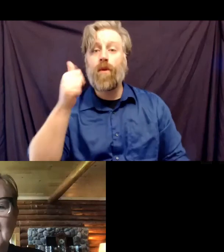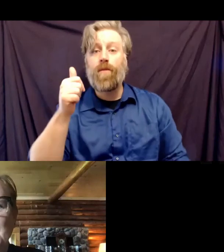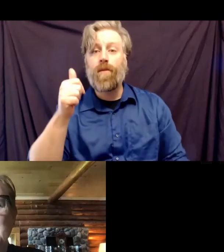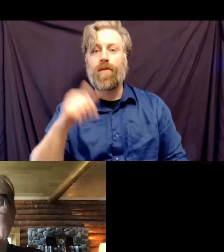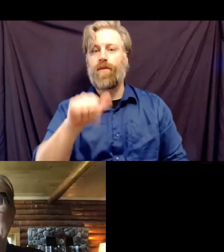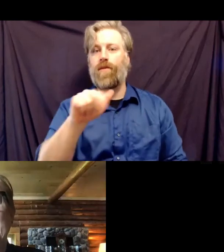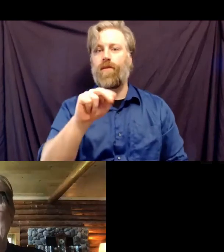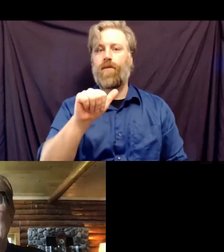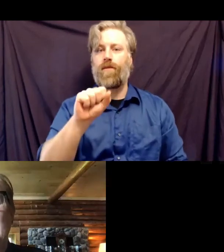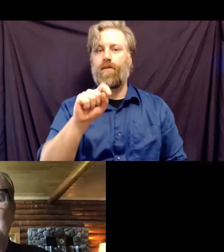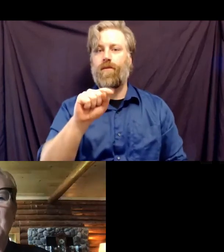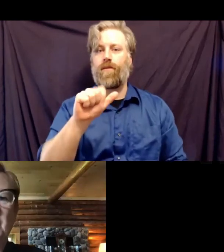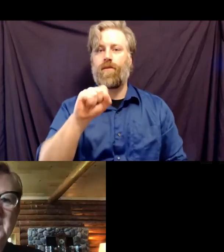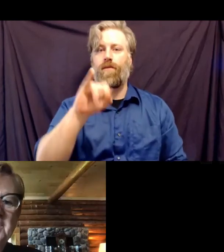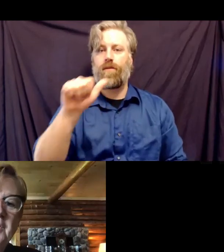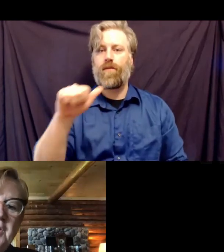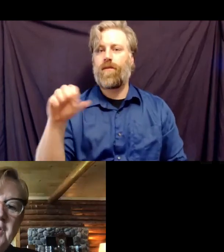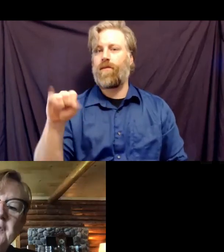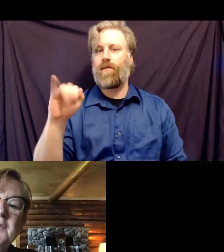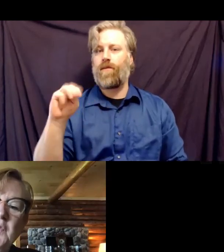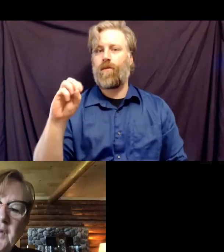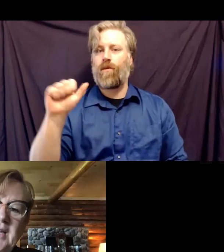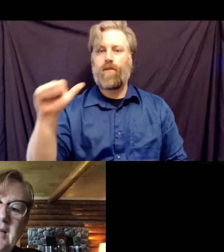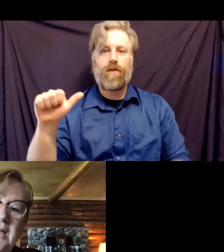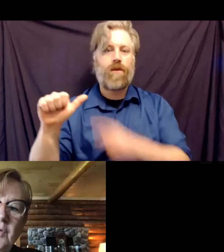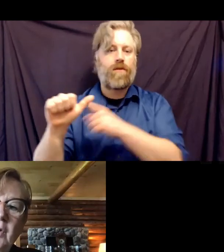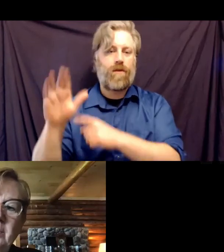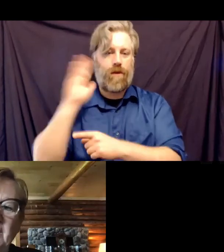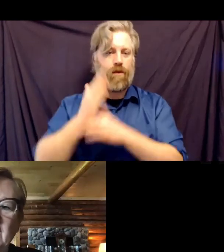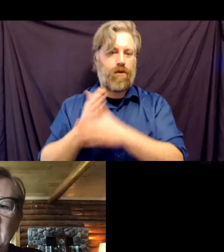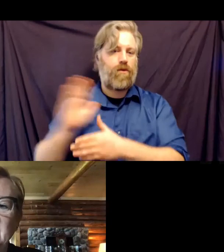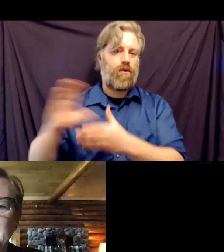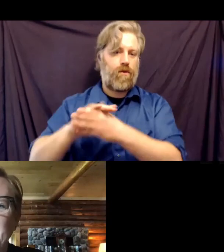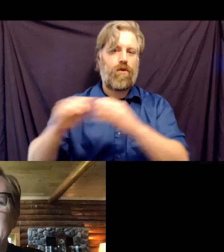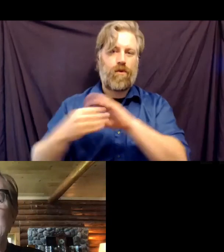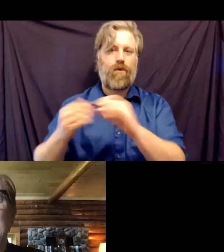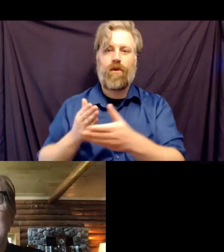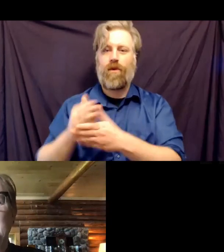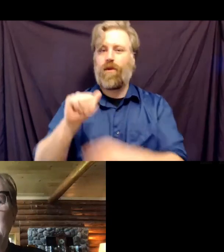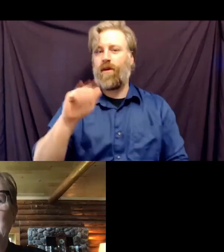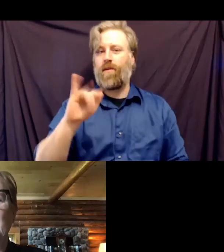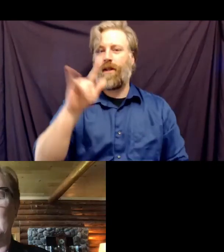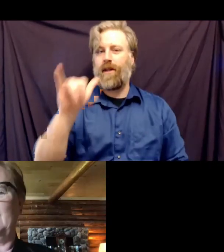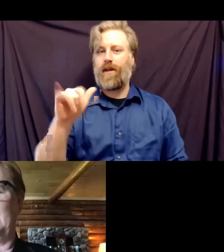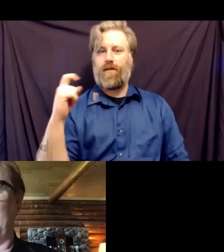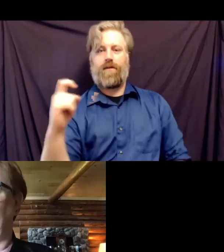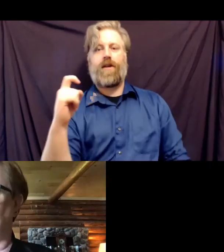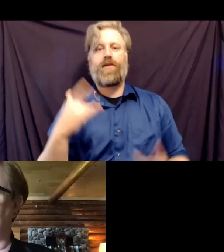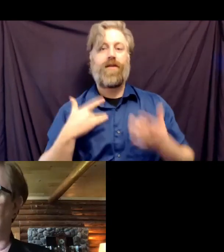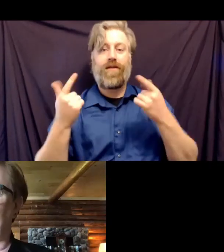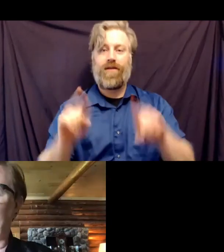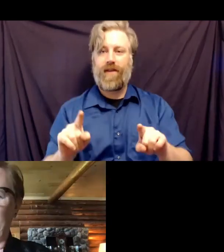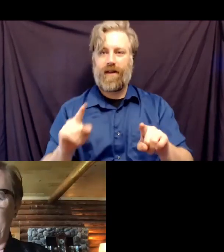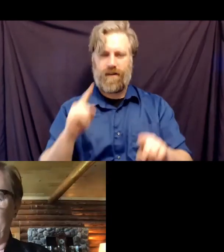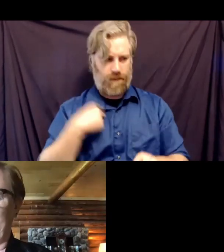Anastasia Somoza, who will be sharing her story through our Ability X event. So I think I have that right.